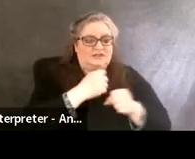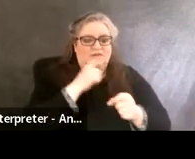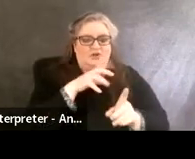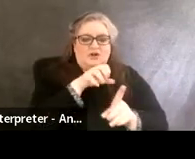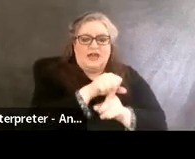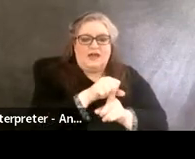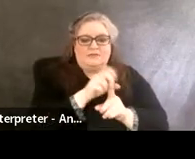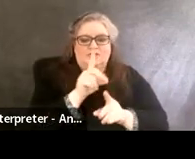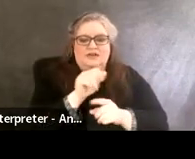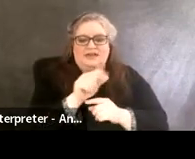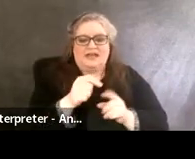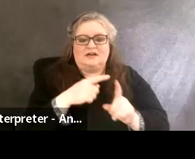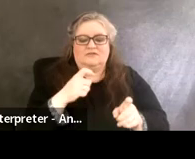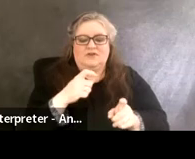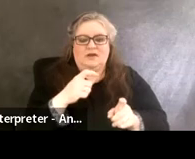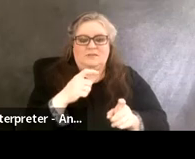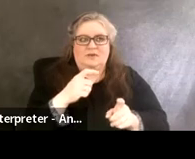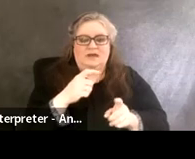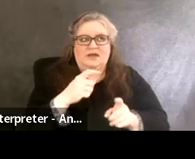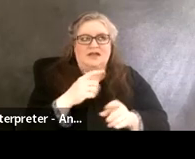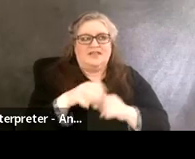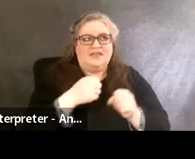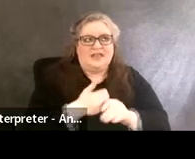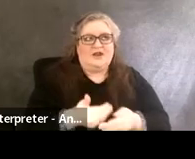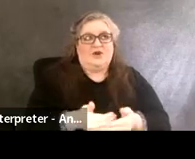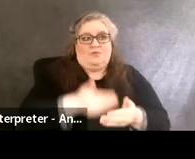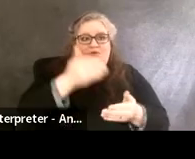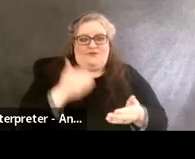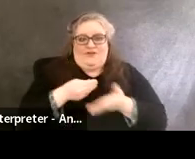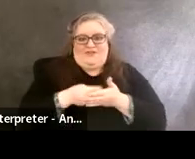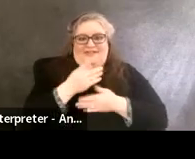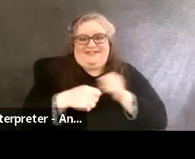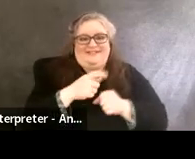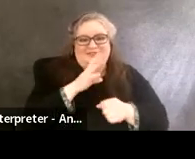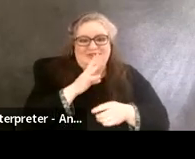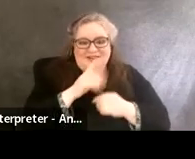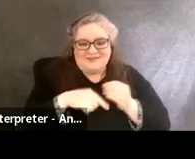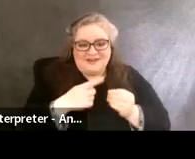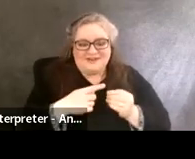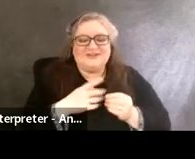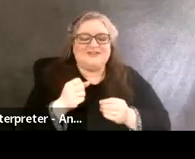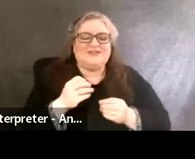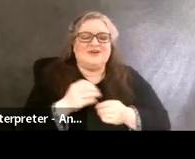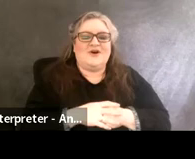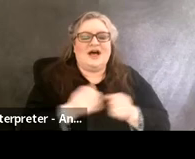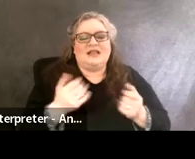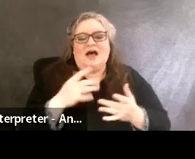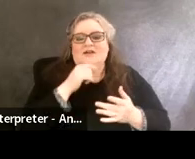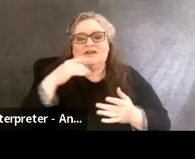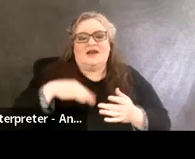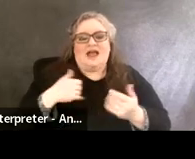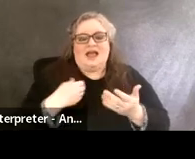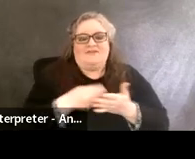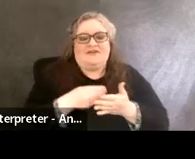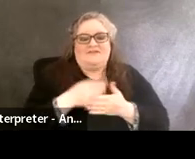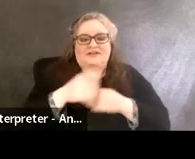capturing data from the year before the fiscal year you're talking about. So a lot of nonprofits have a fiscal